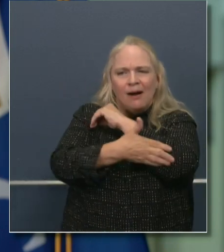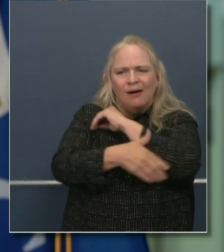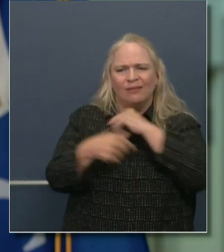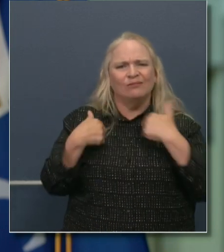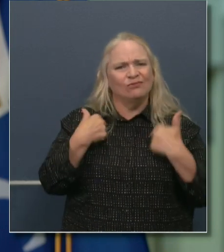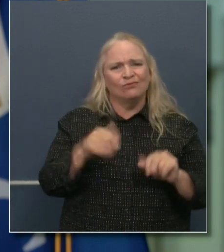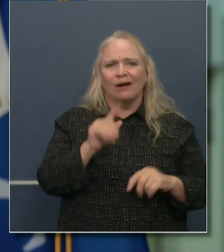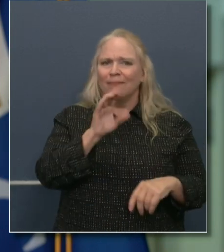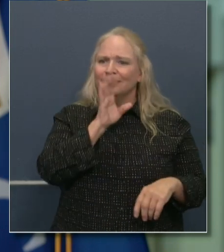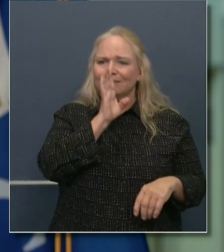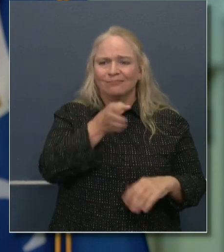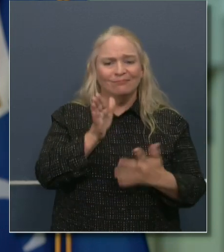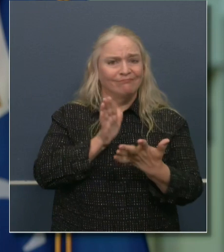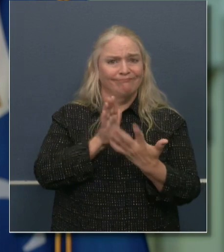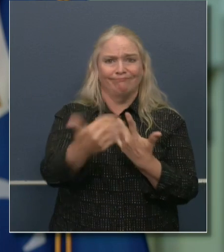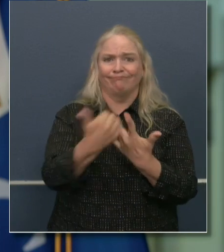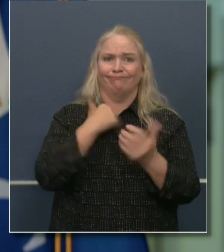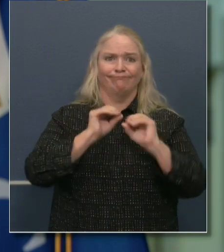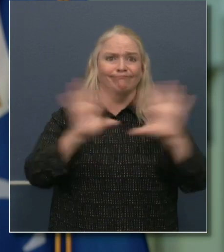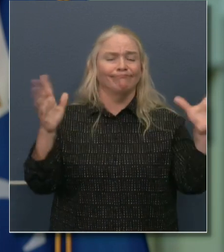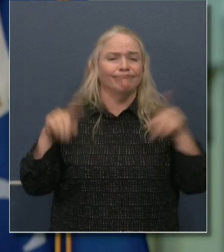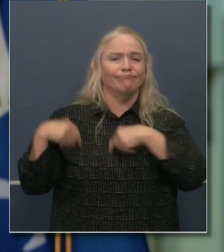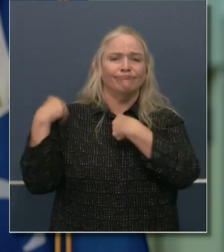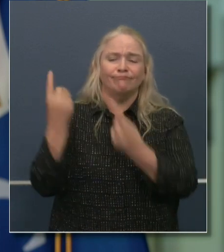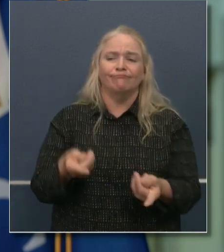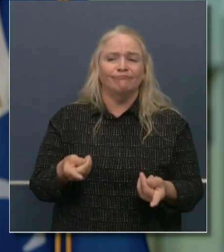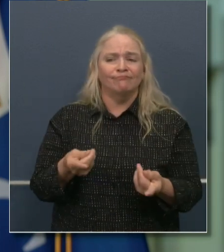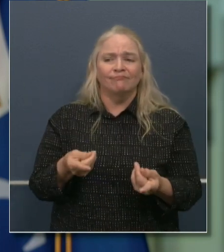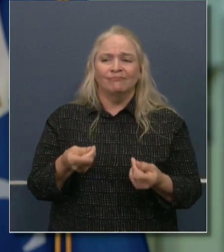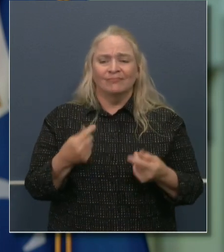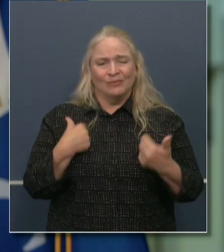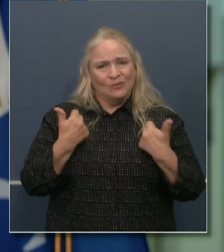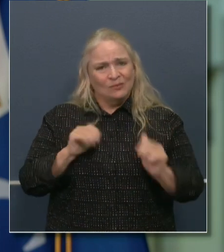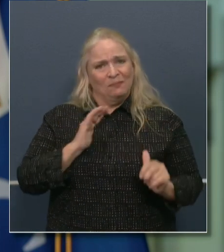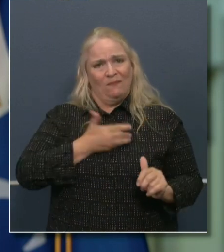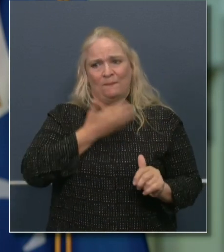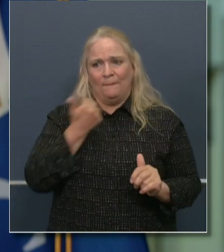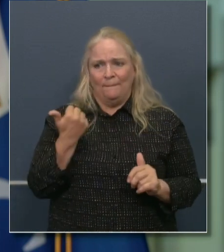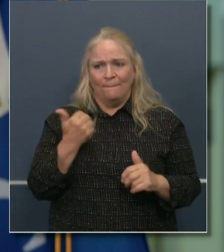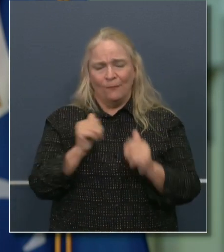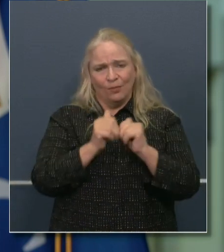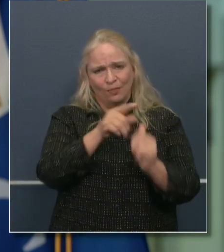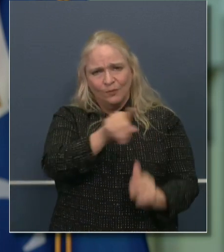transparent and as direct as we possibly can with you and many others.